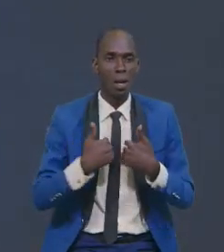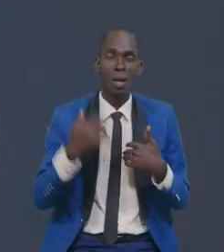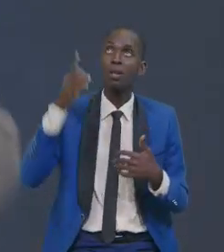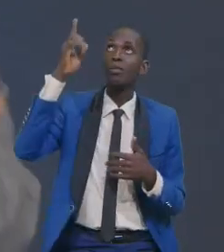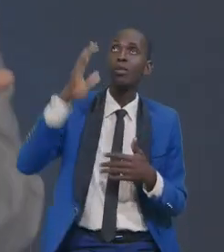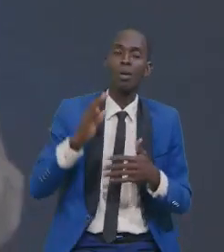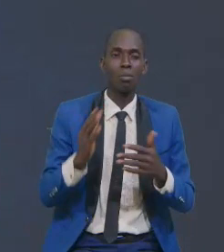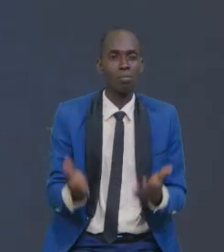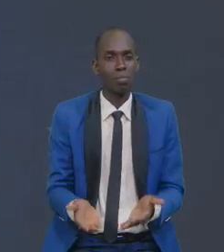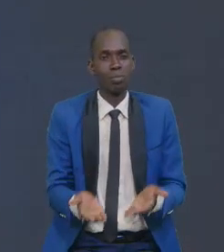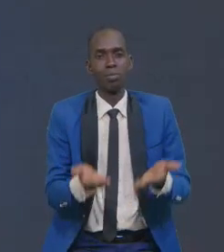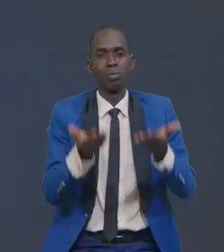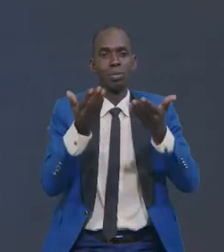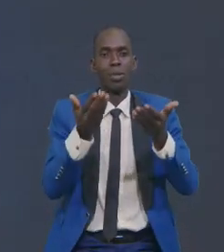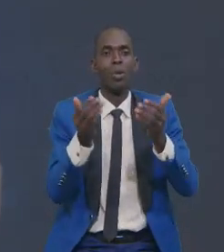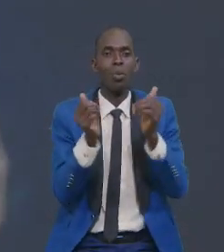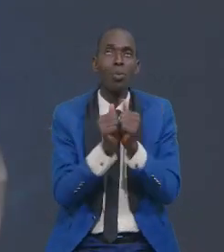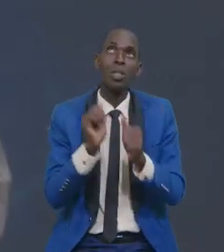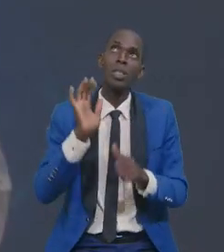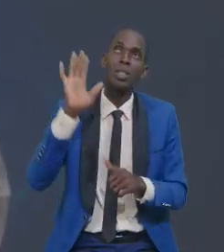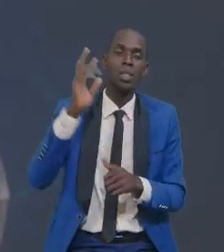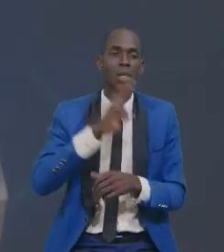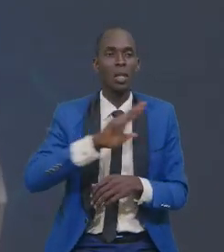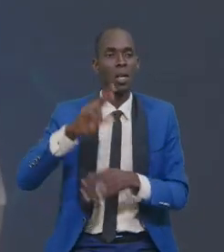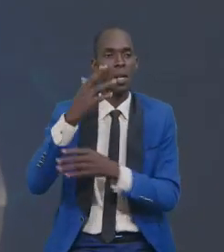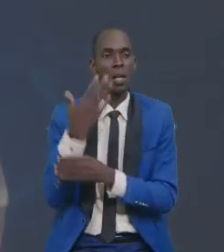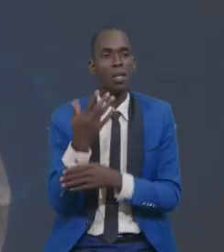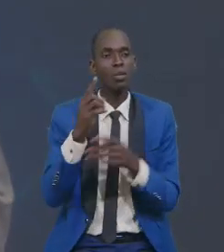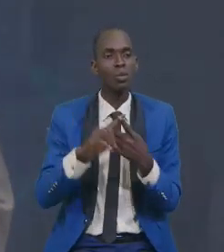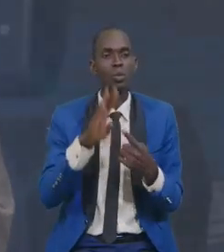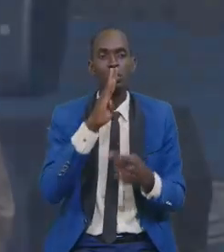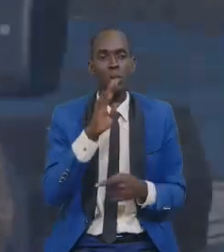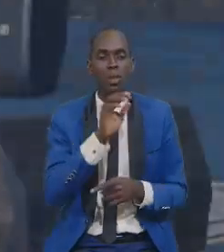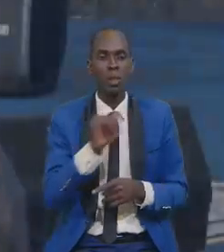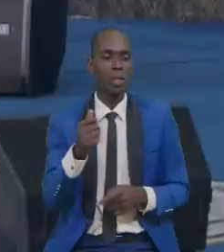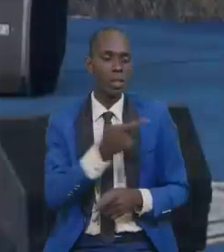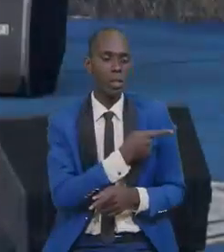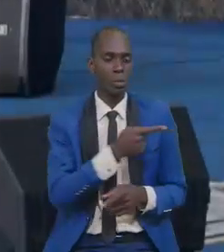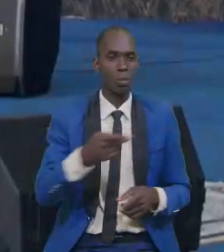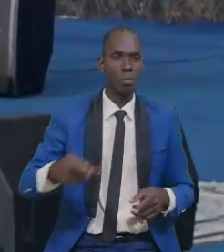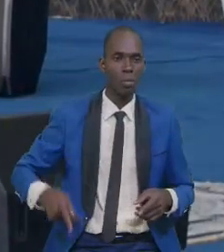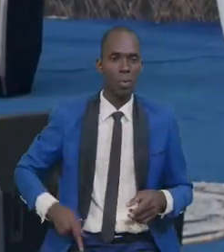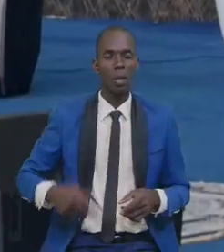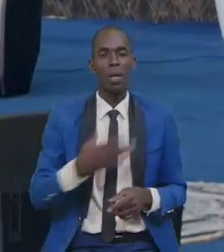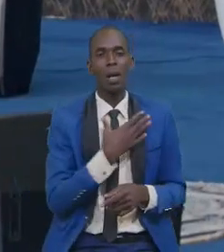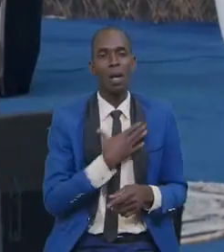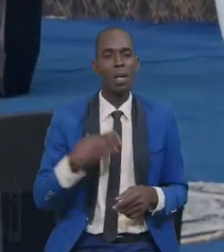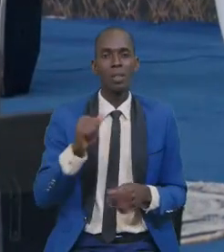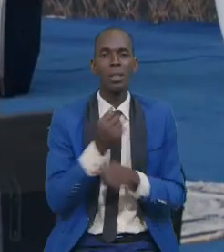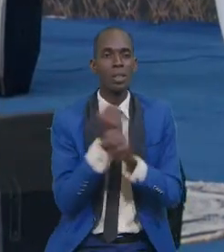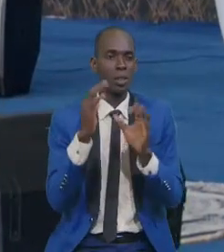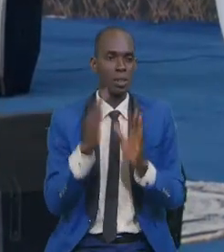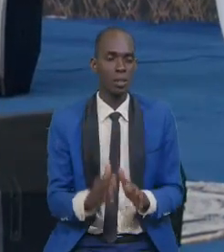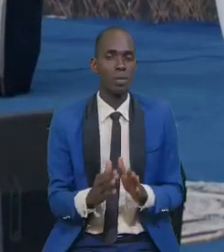exalted with his right hand to be a prince and a savior,